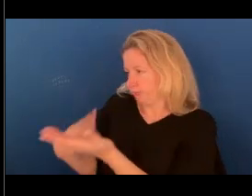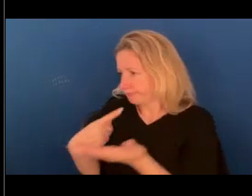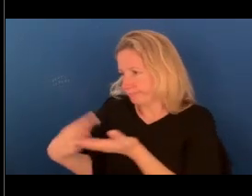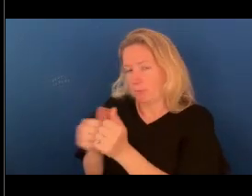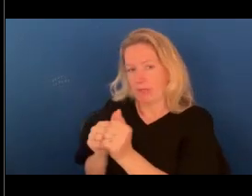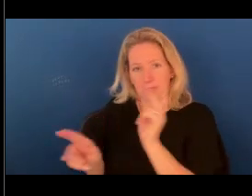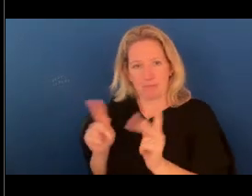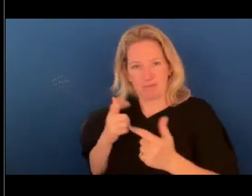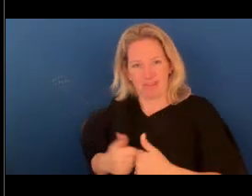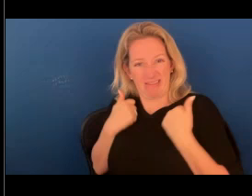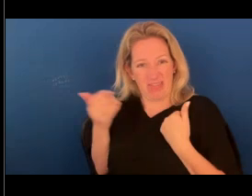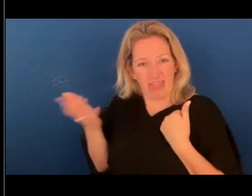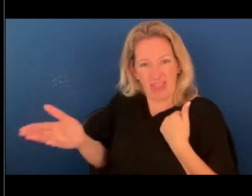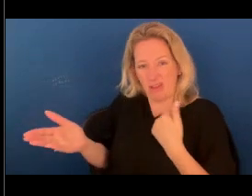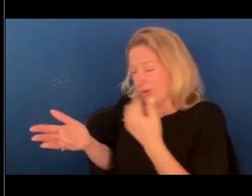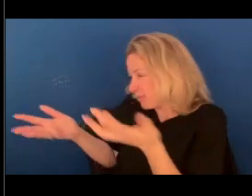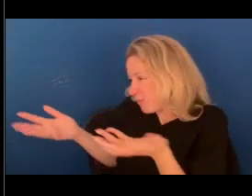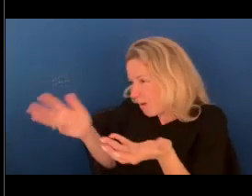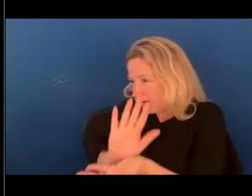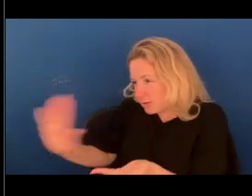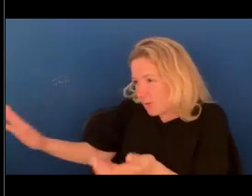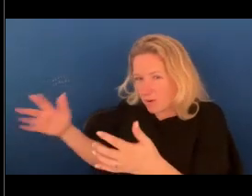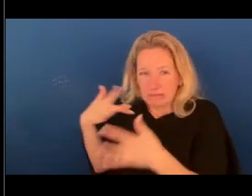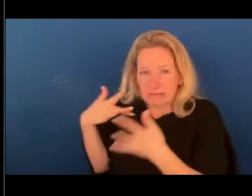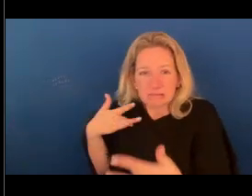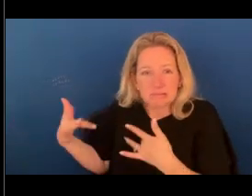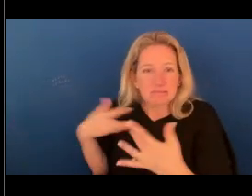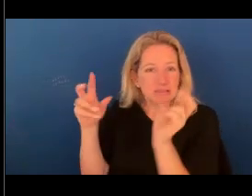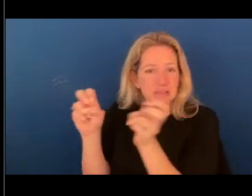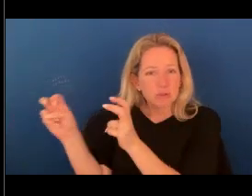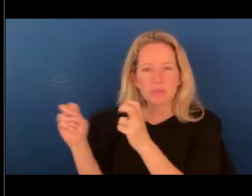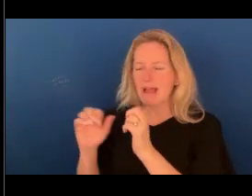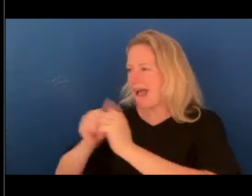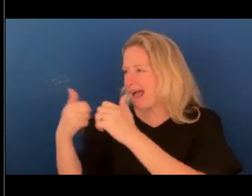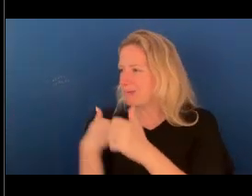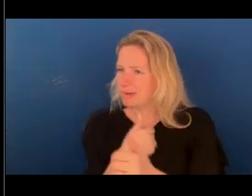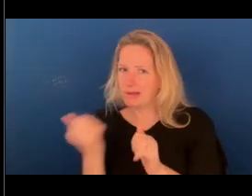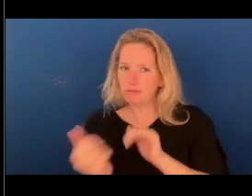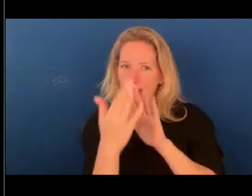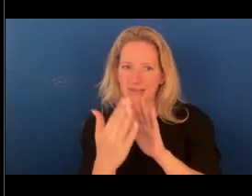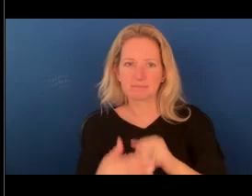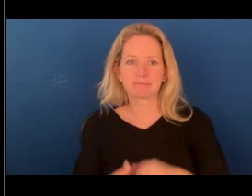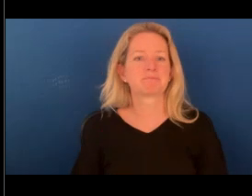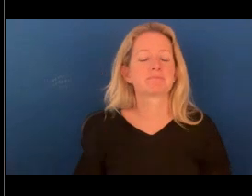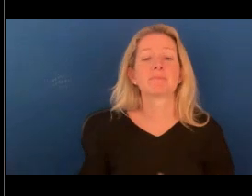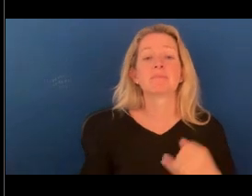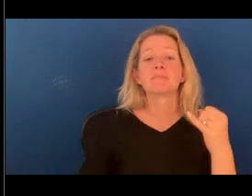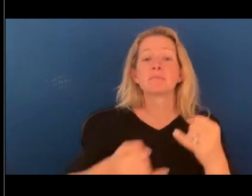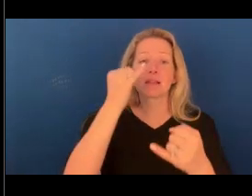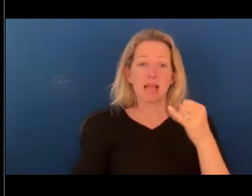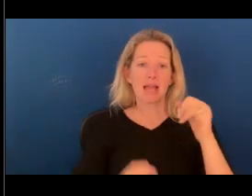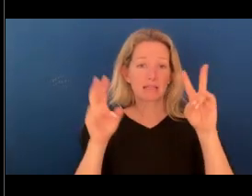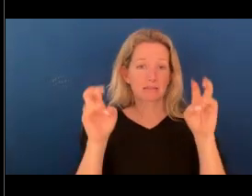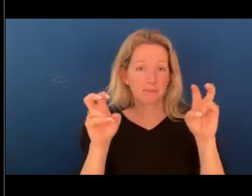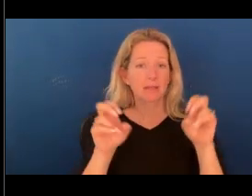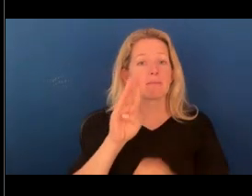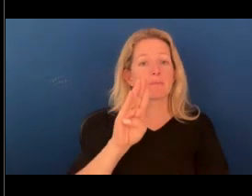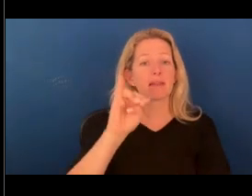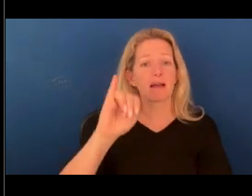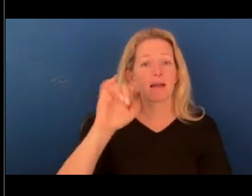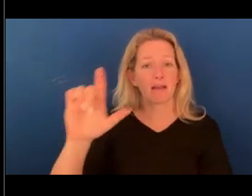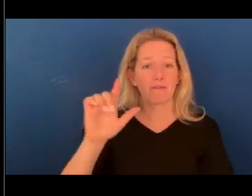needed to address them. And now the final topic that I want to speak to, and that's our BIL funding. So next